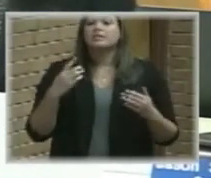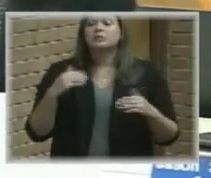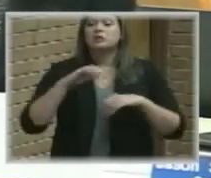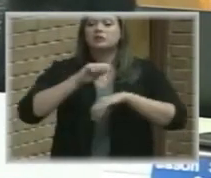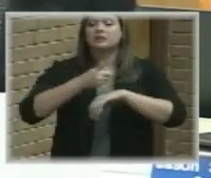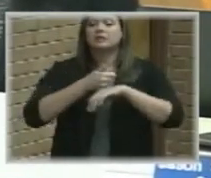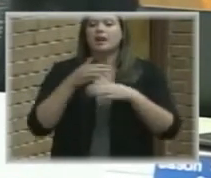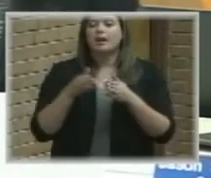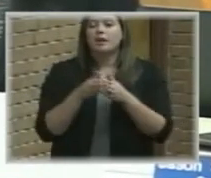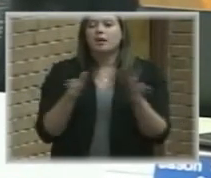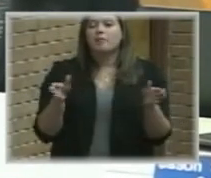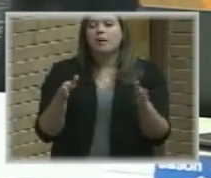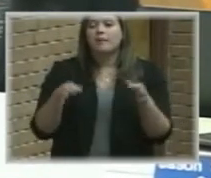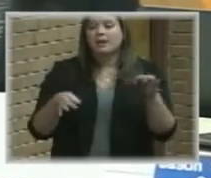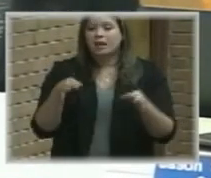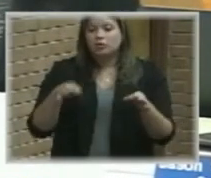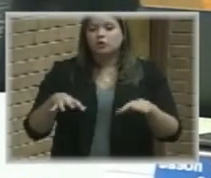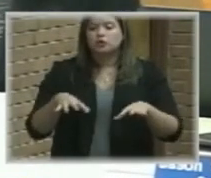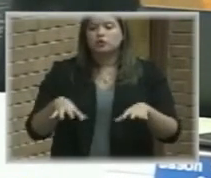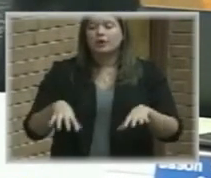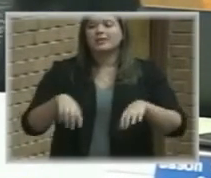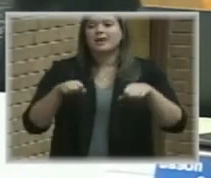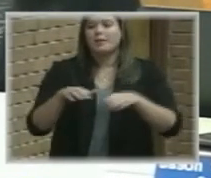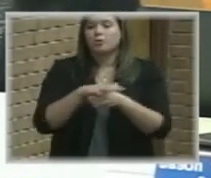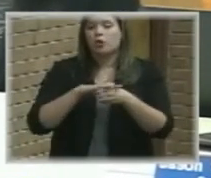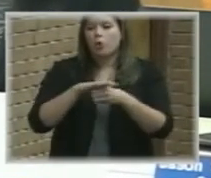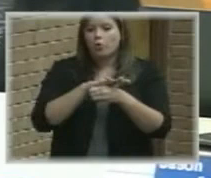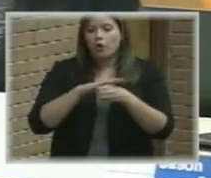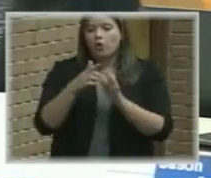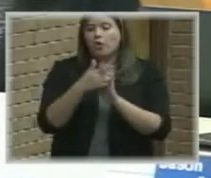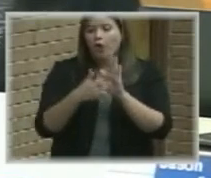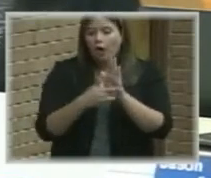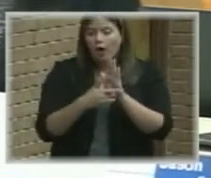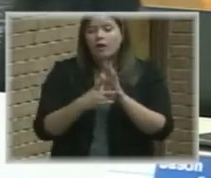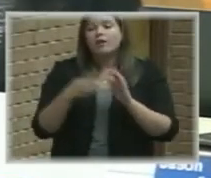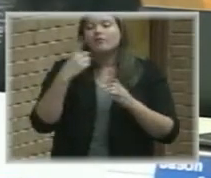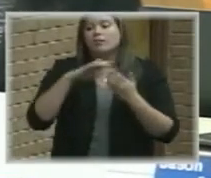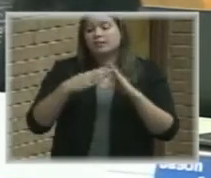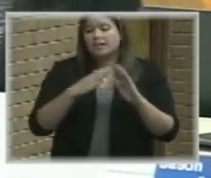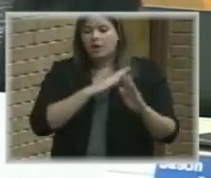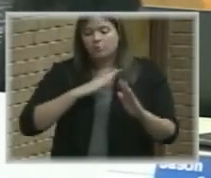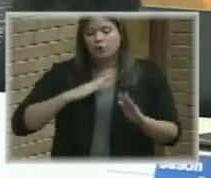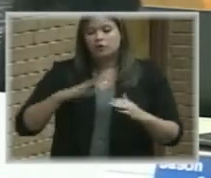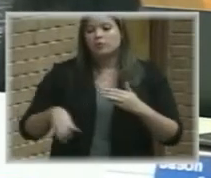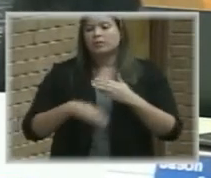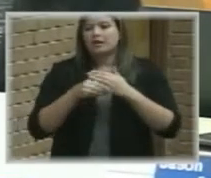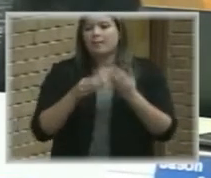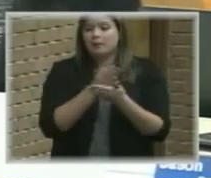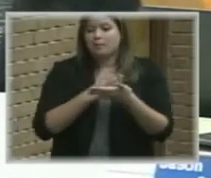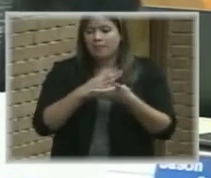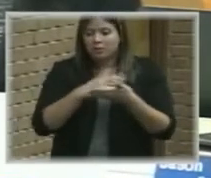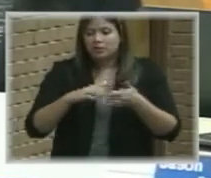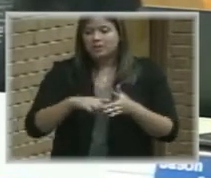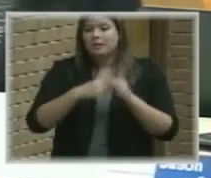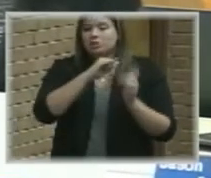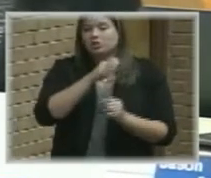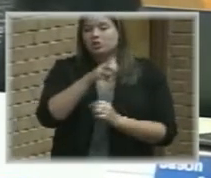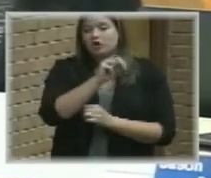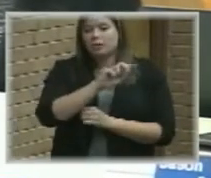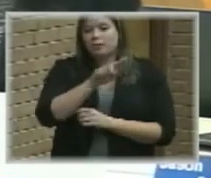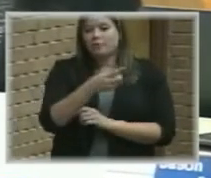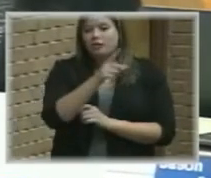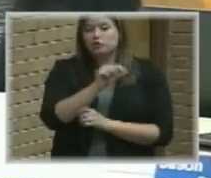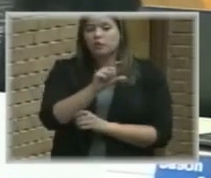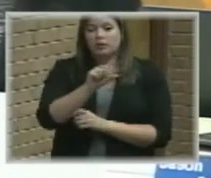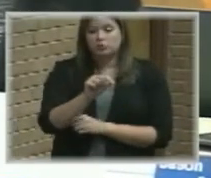adopt a local law authorizing the town board to adopt a budget commencing January 1st, 2020 that may